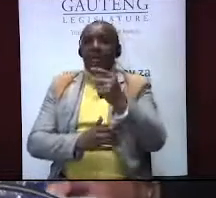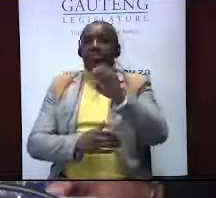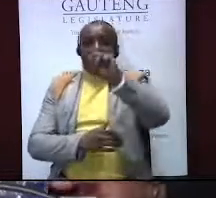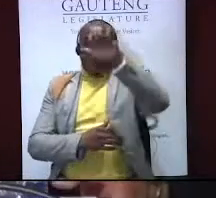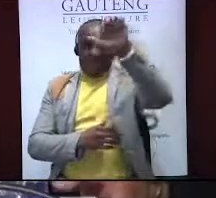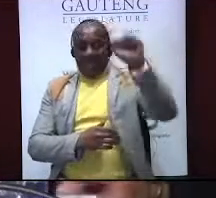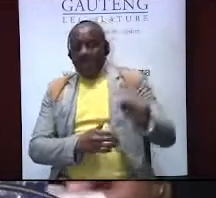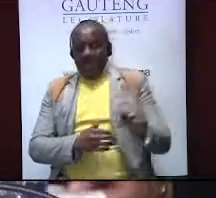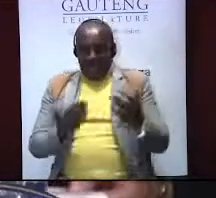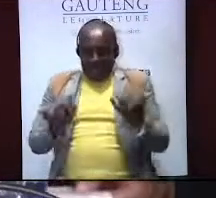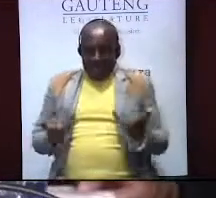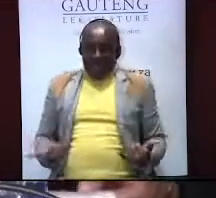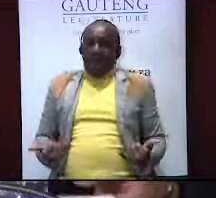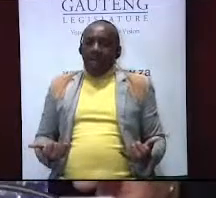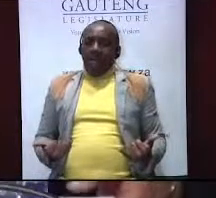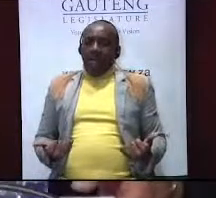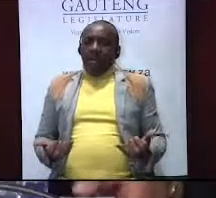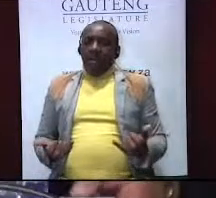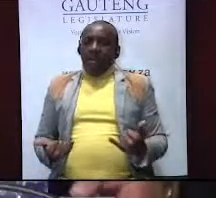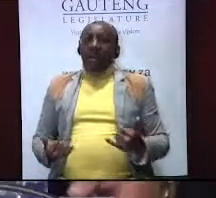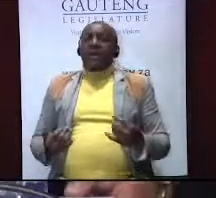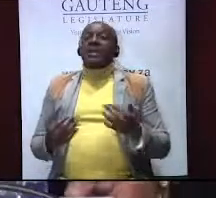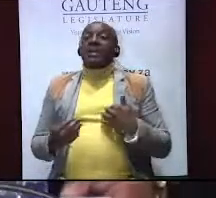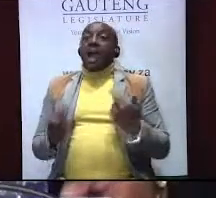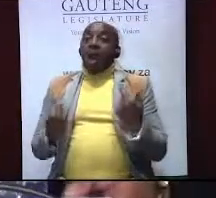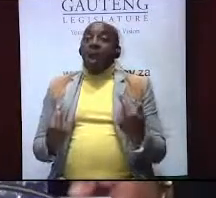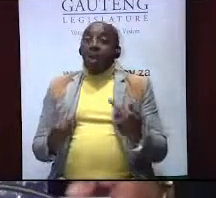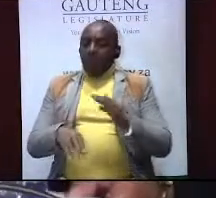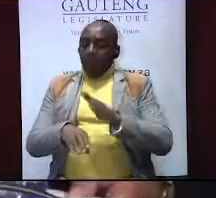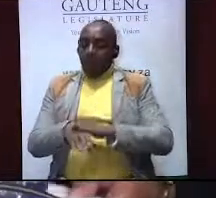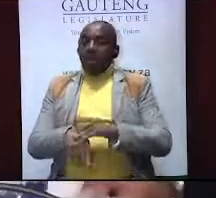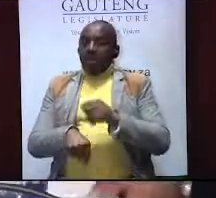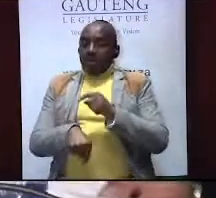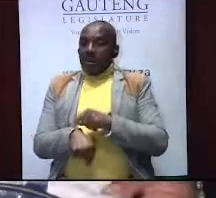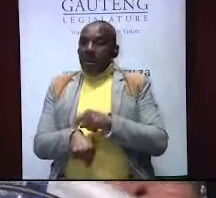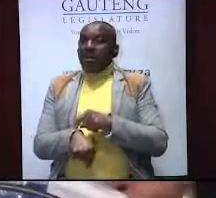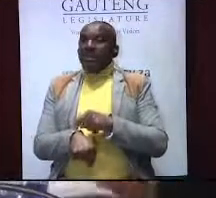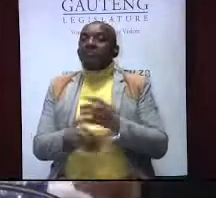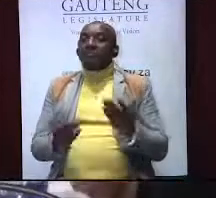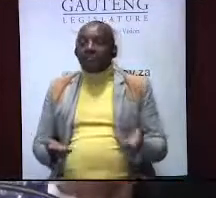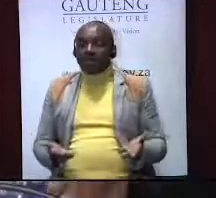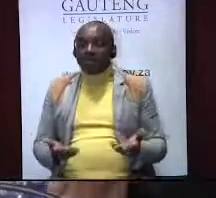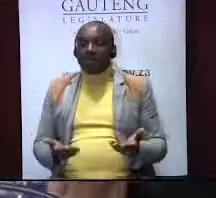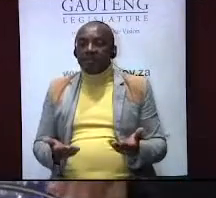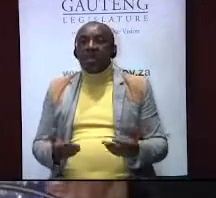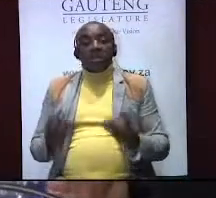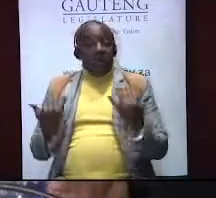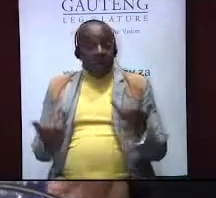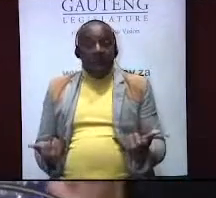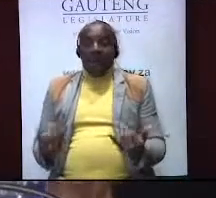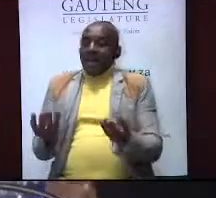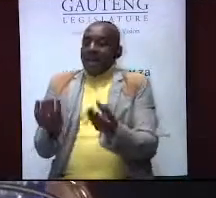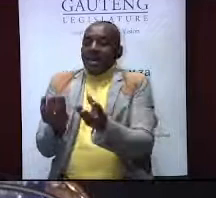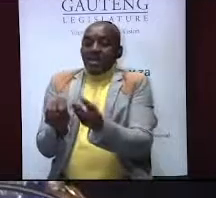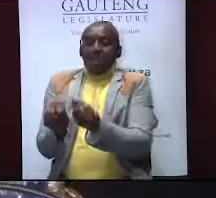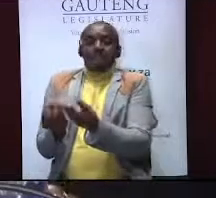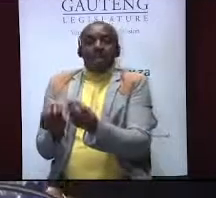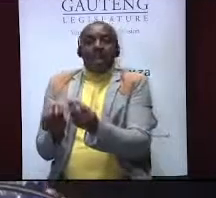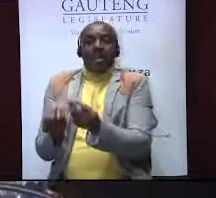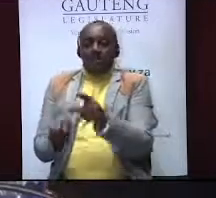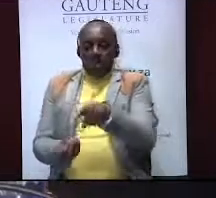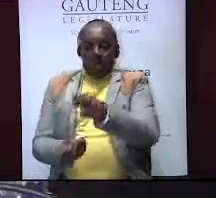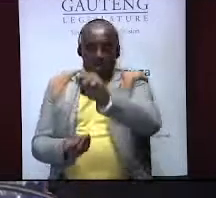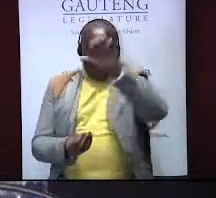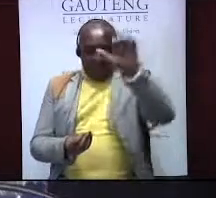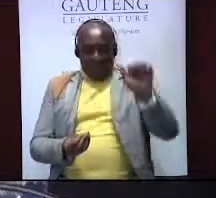presently. I hope I'm on time. statistics in South